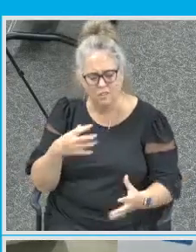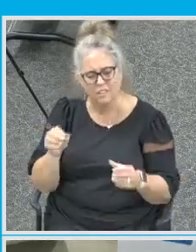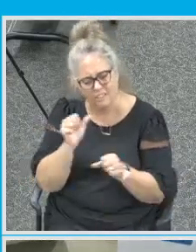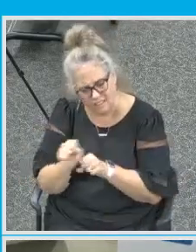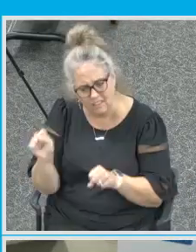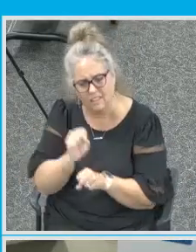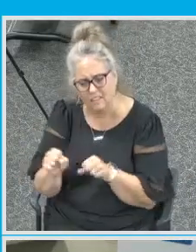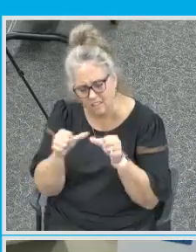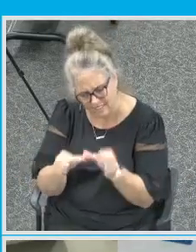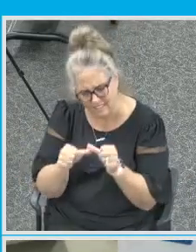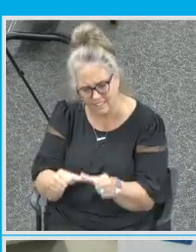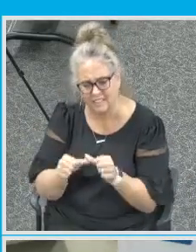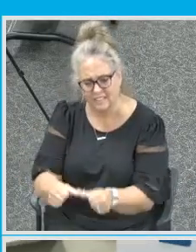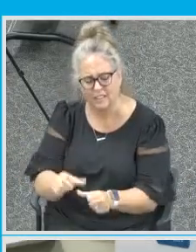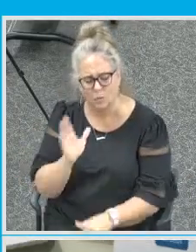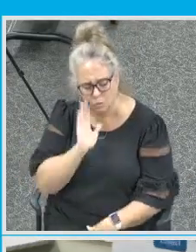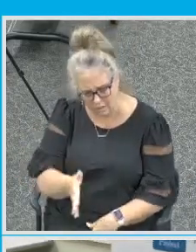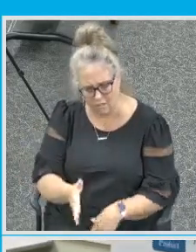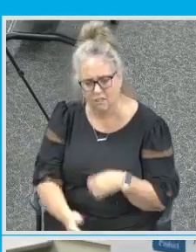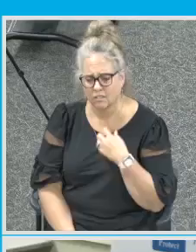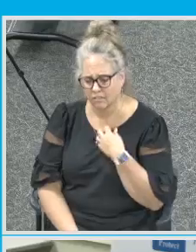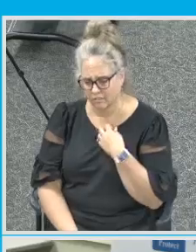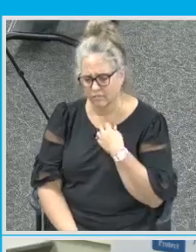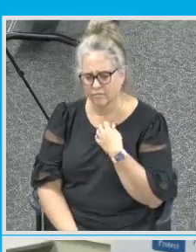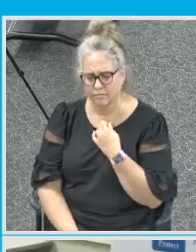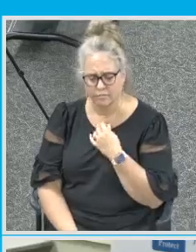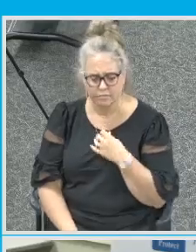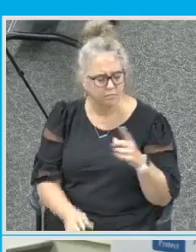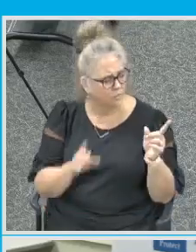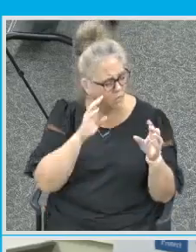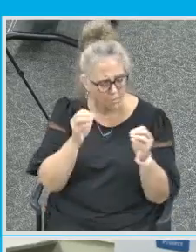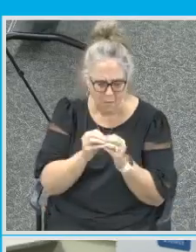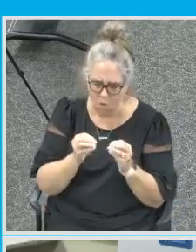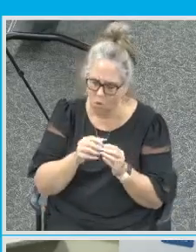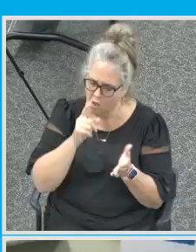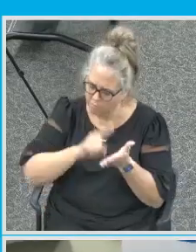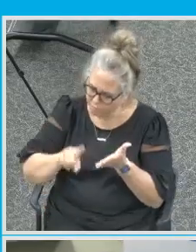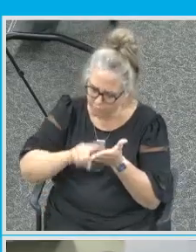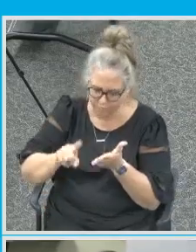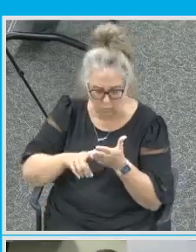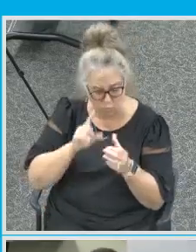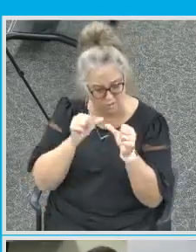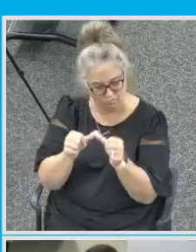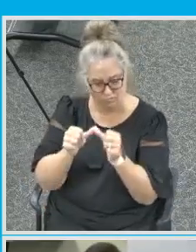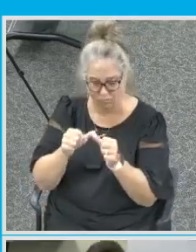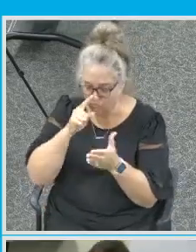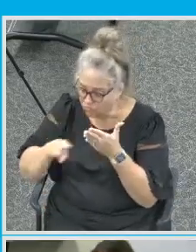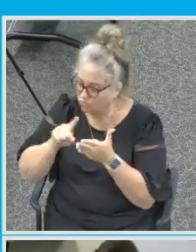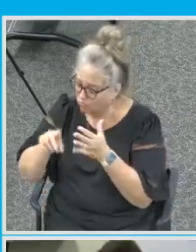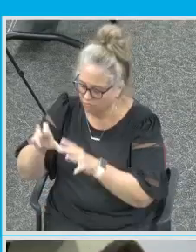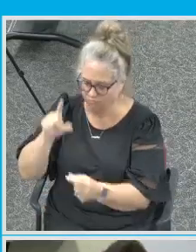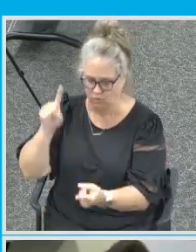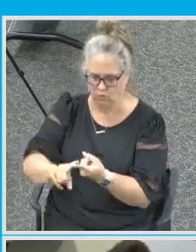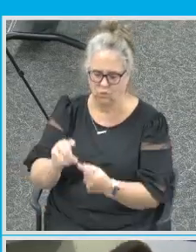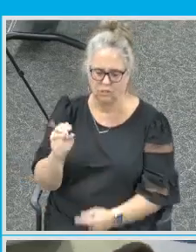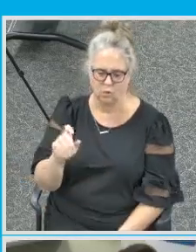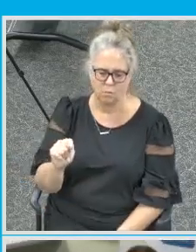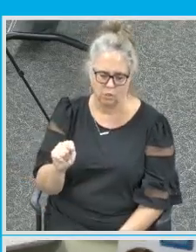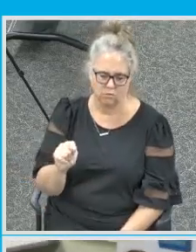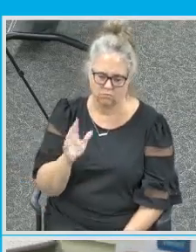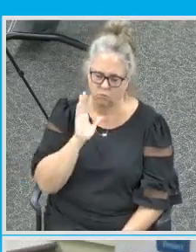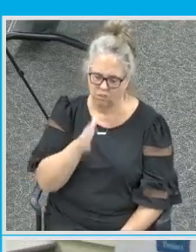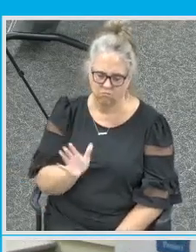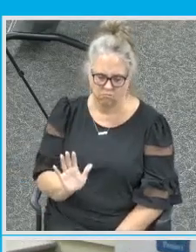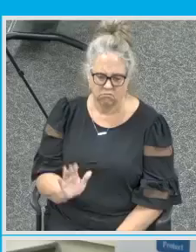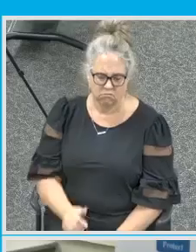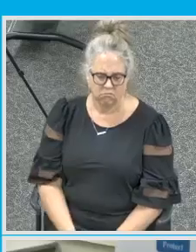how long? I mean, we'll be tracking cases until October, typically when things wind down, but that's the word typical. We're not in a typical